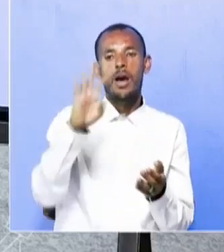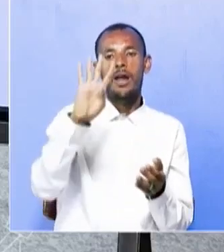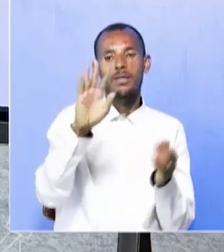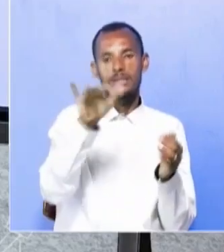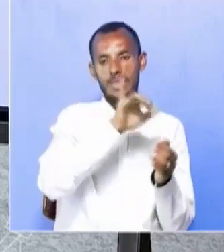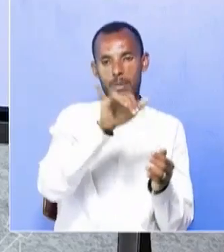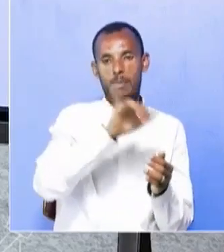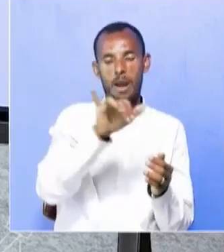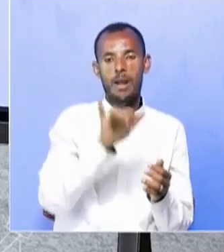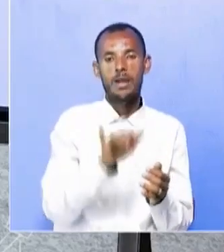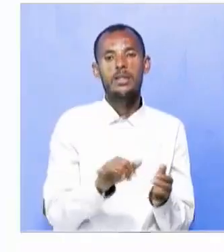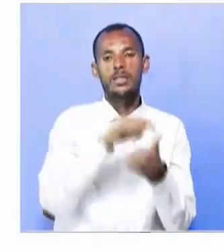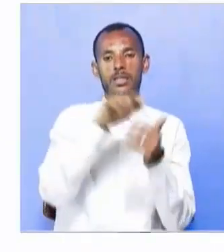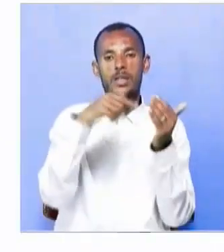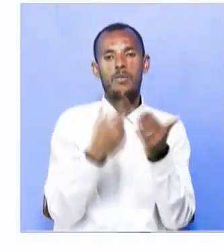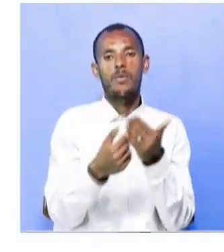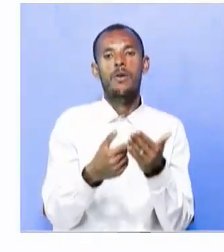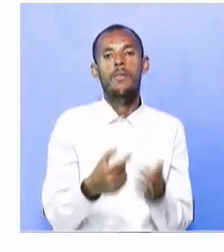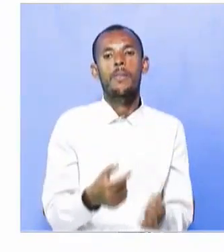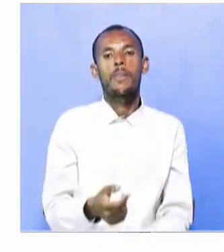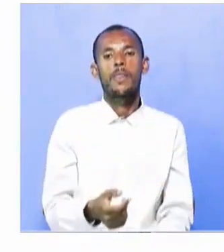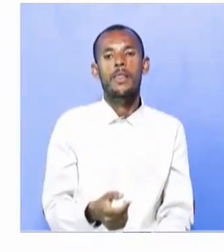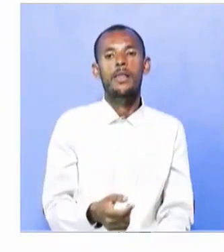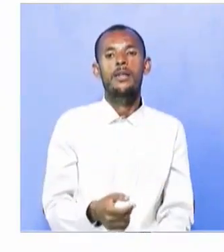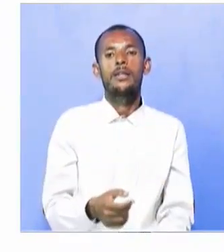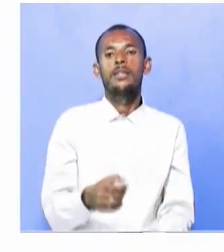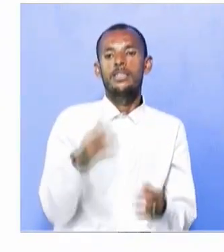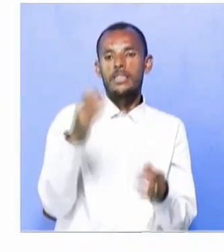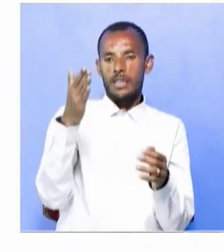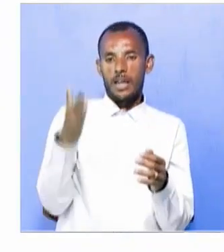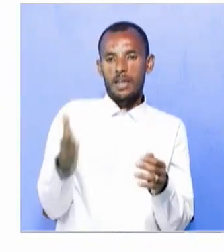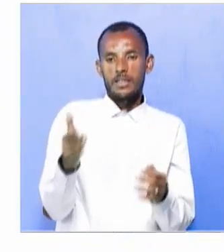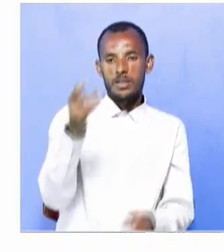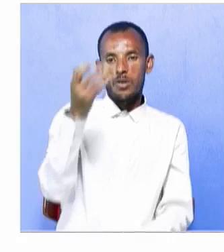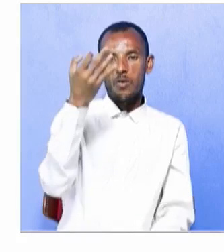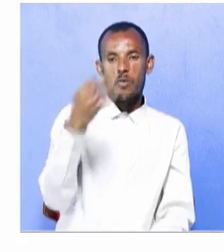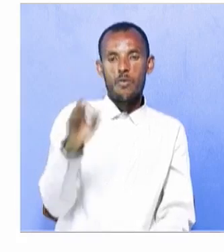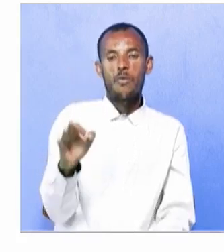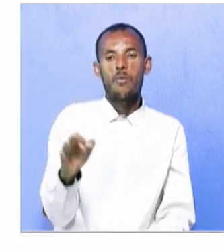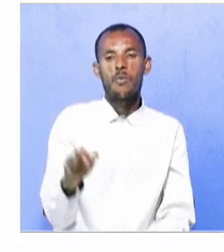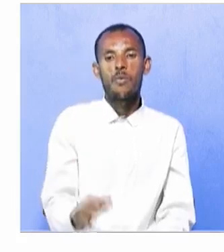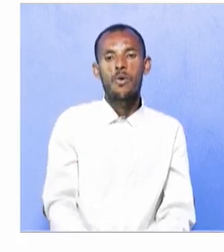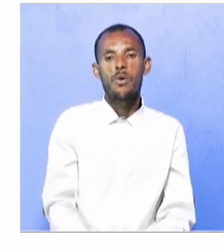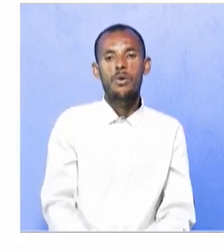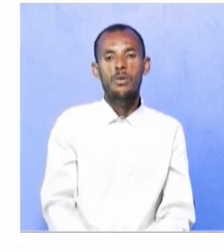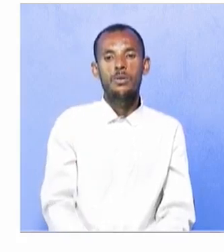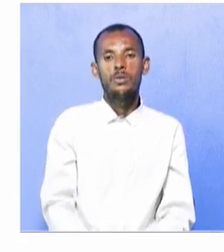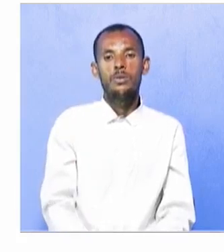similar. Therefore, the sides of the